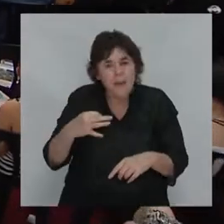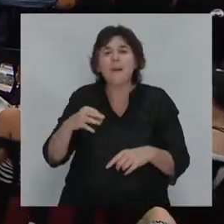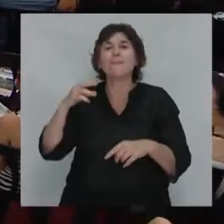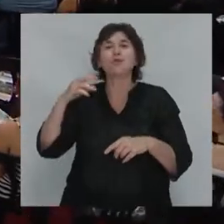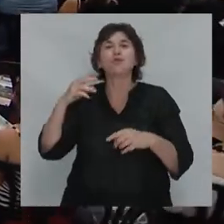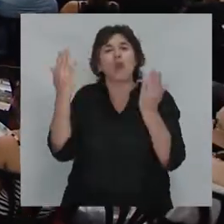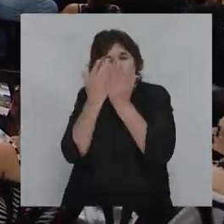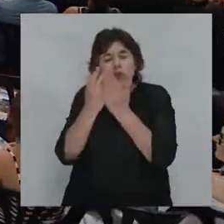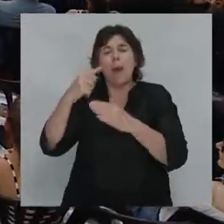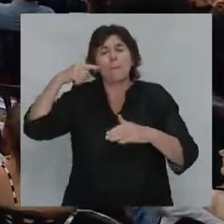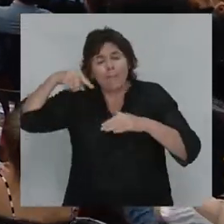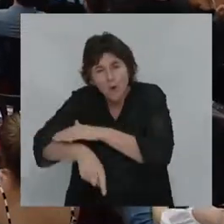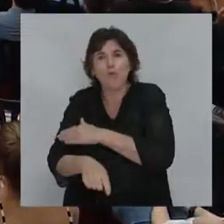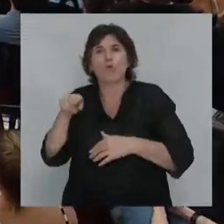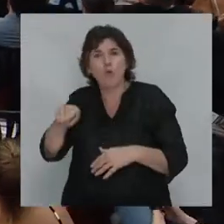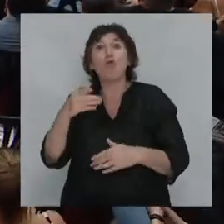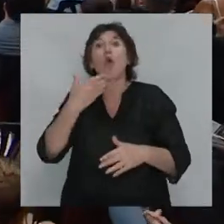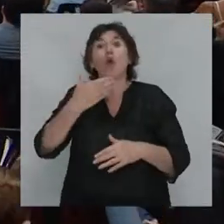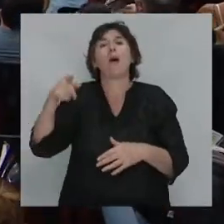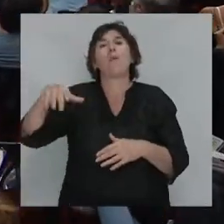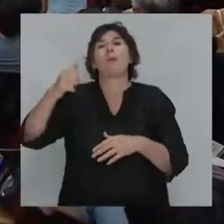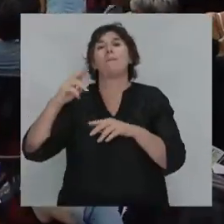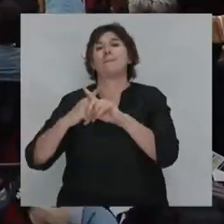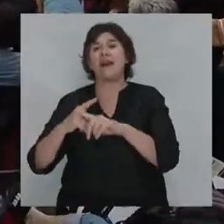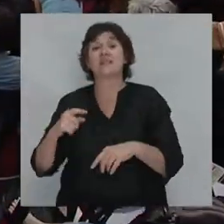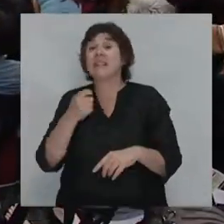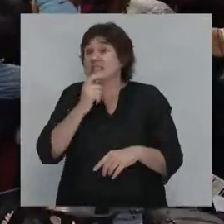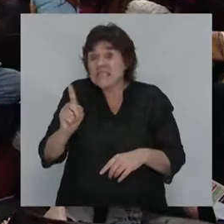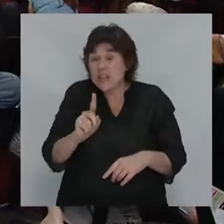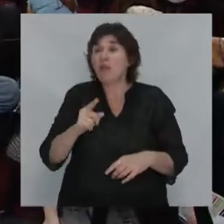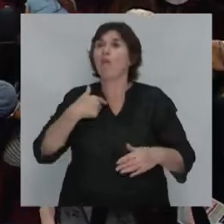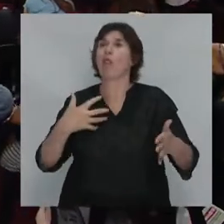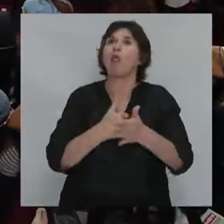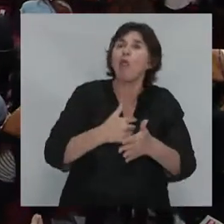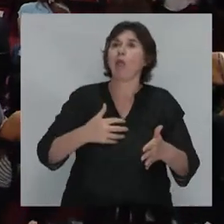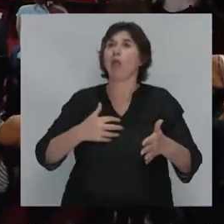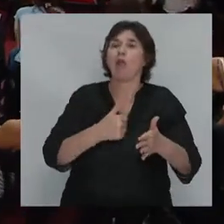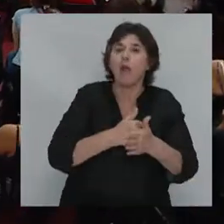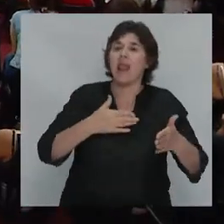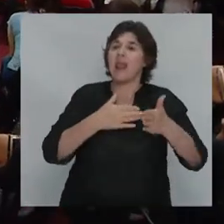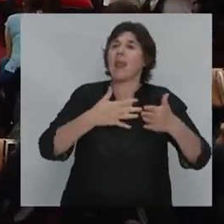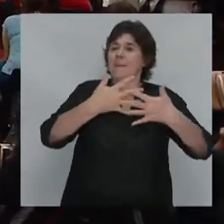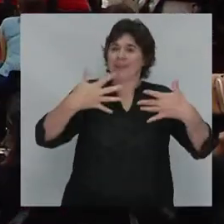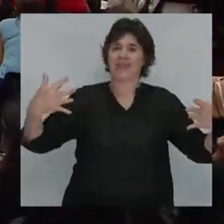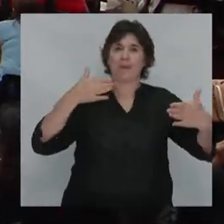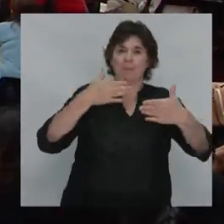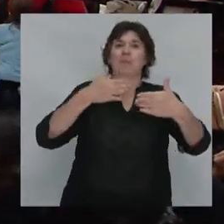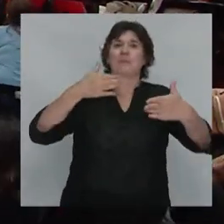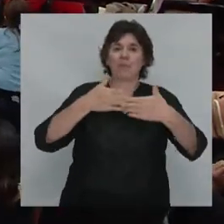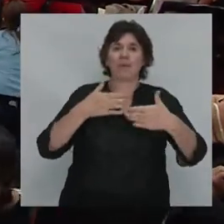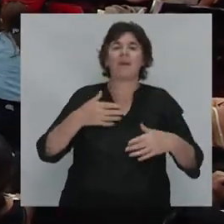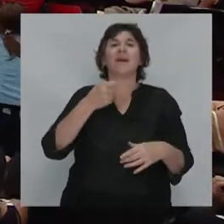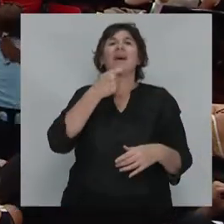running into the limits. You do not run a nuclear reactor by just pushing buttons and see what happens.